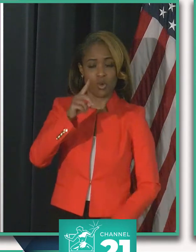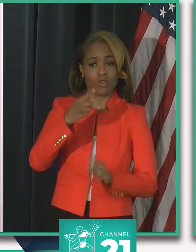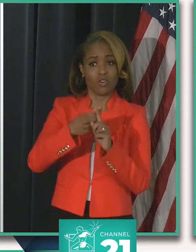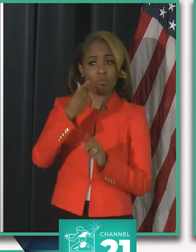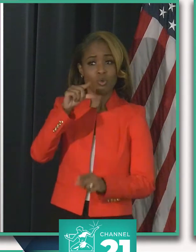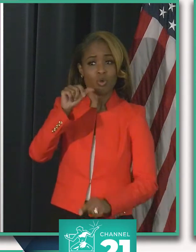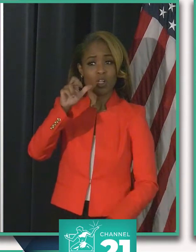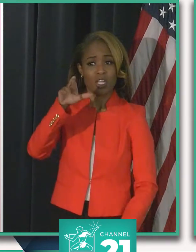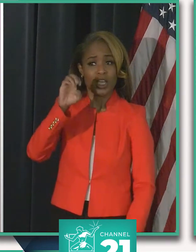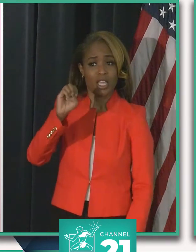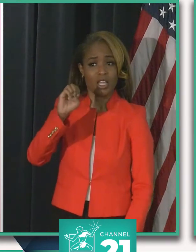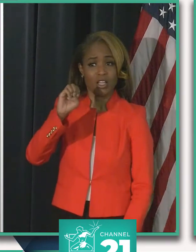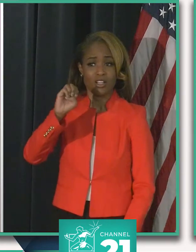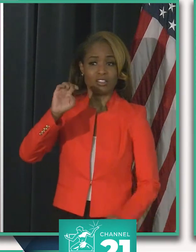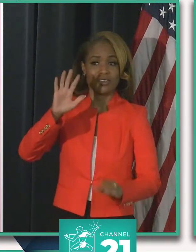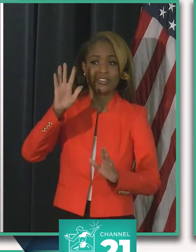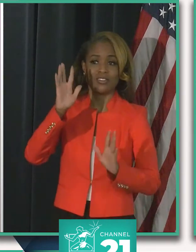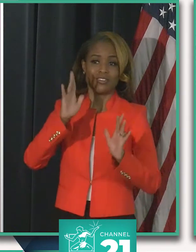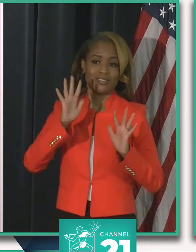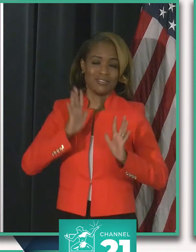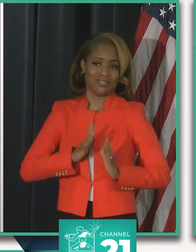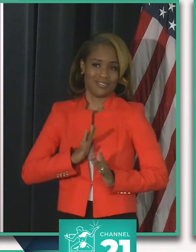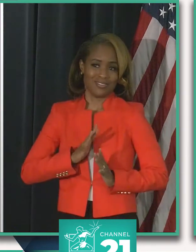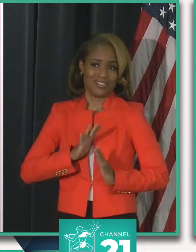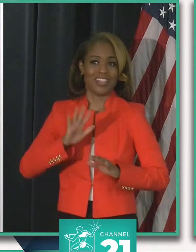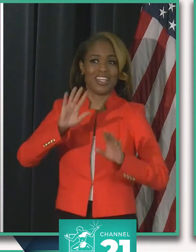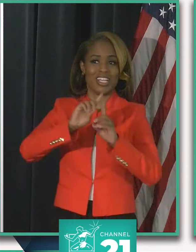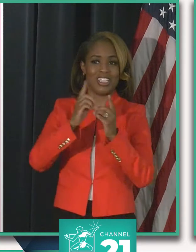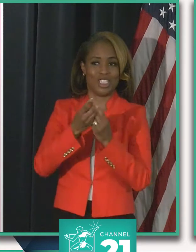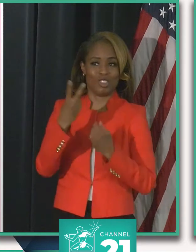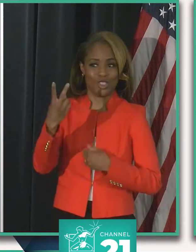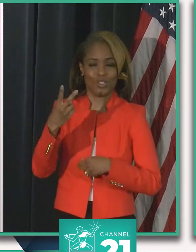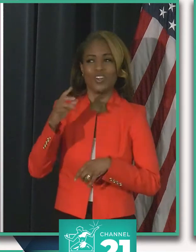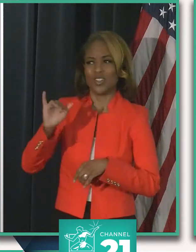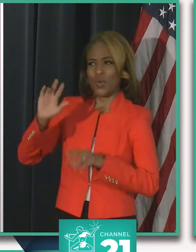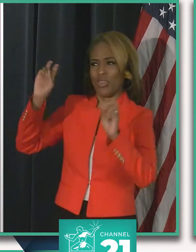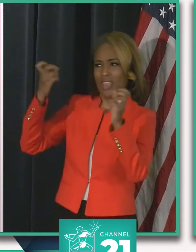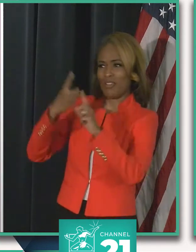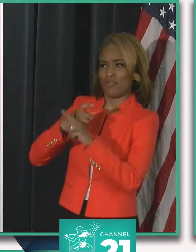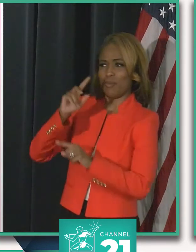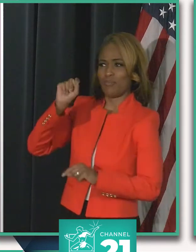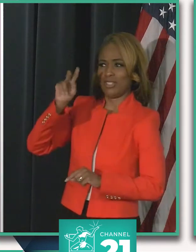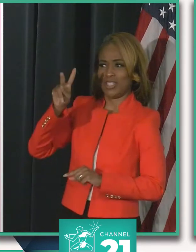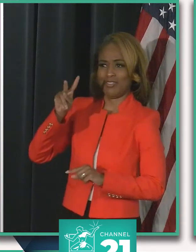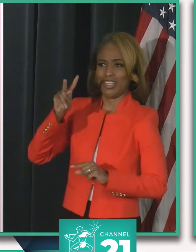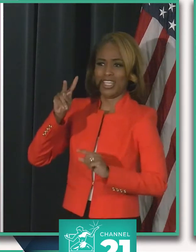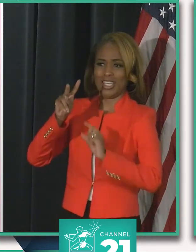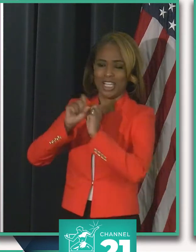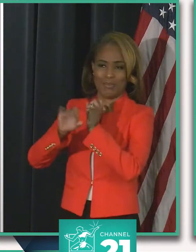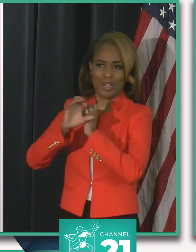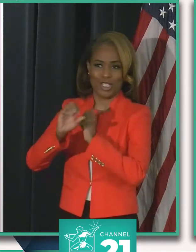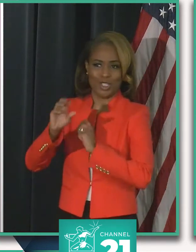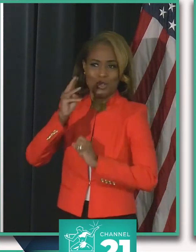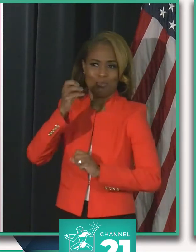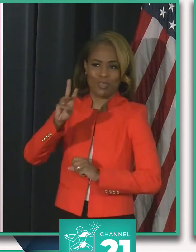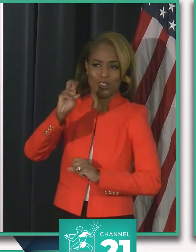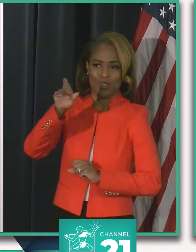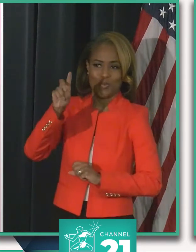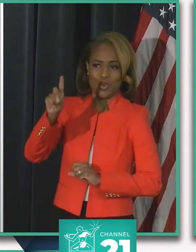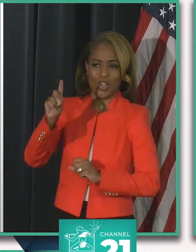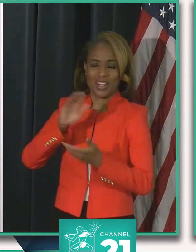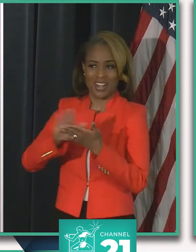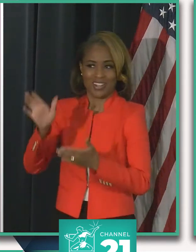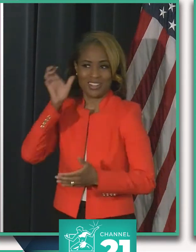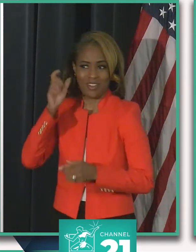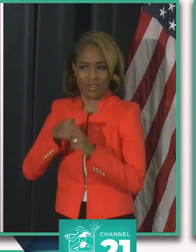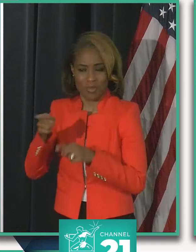famous District 2. Yeah, you're famous from the television commercial, Mr. Ward. Good to hear from you. Yeah, I saw